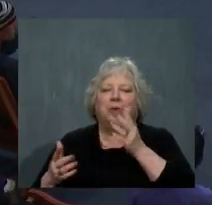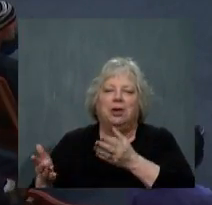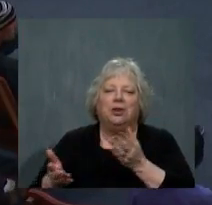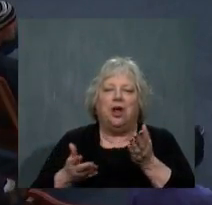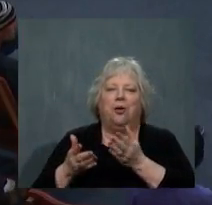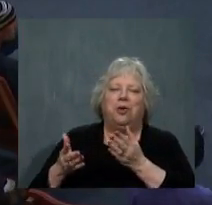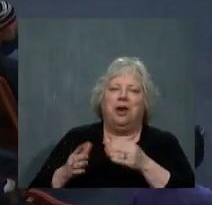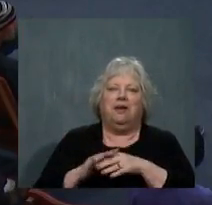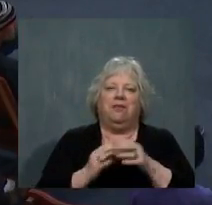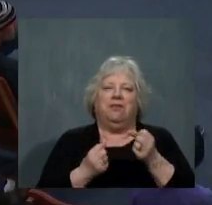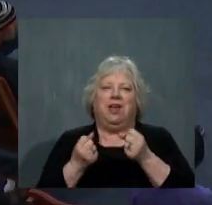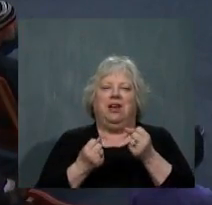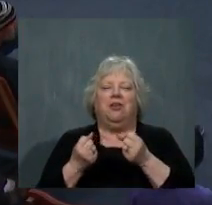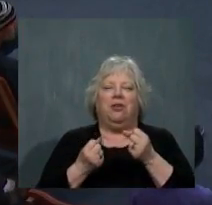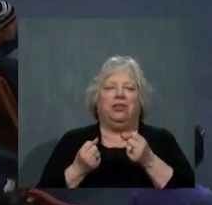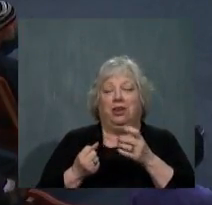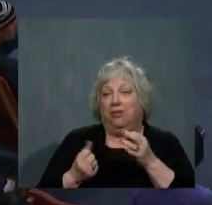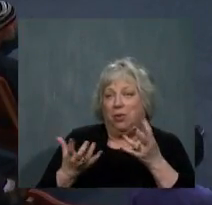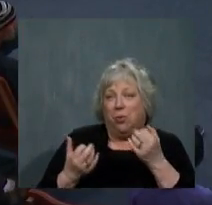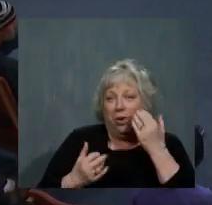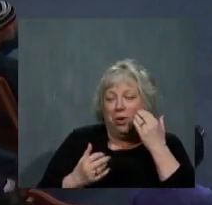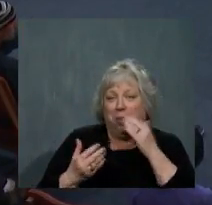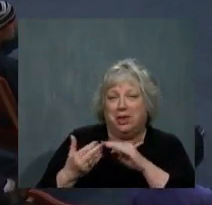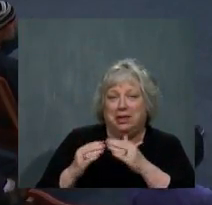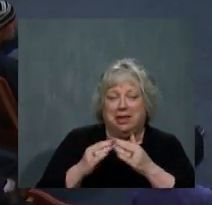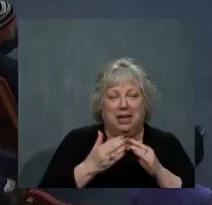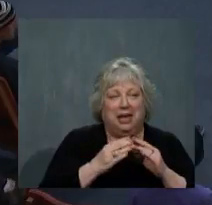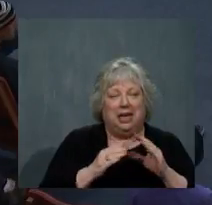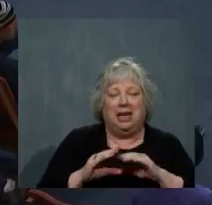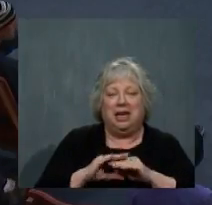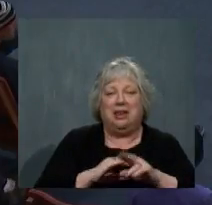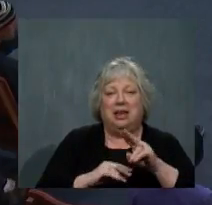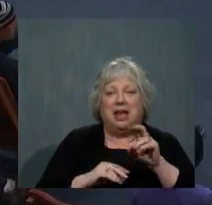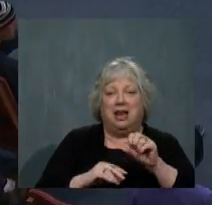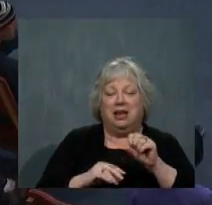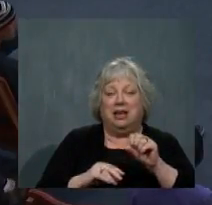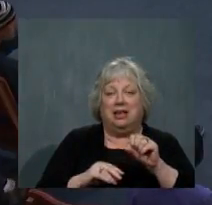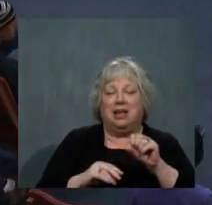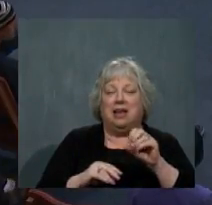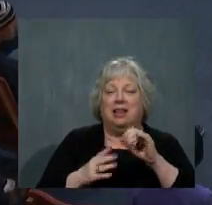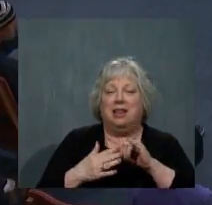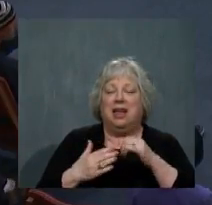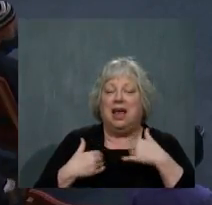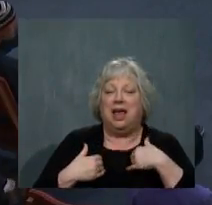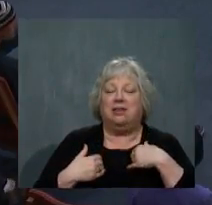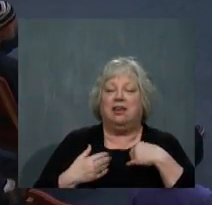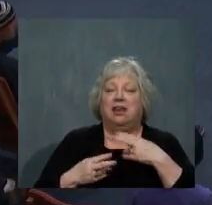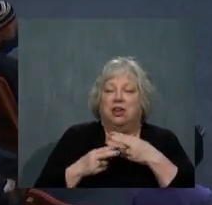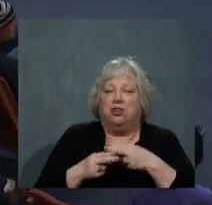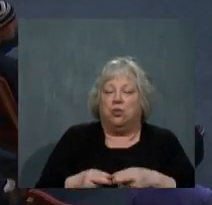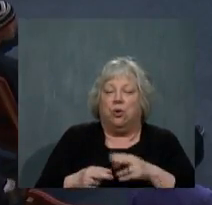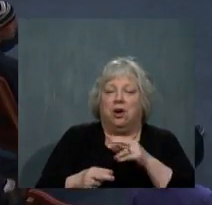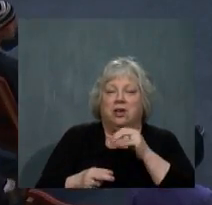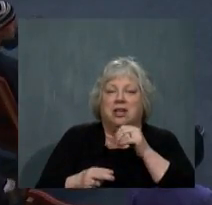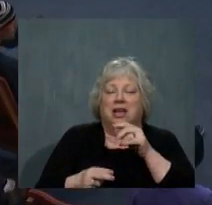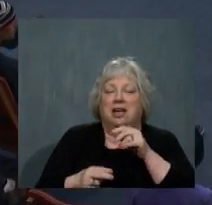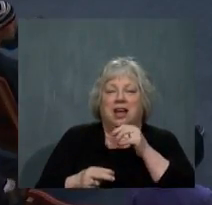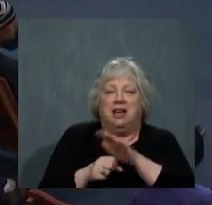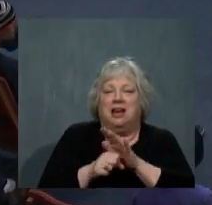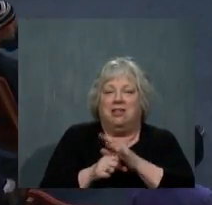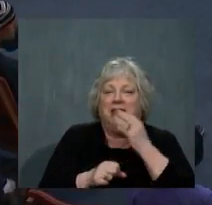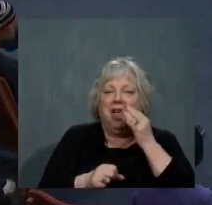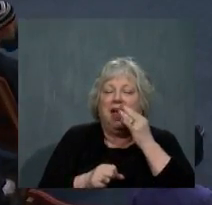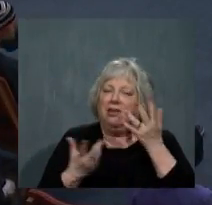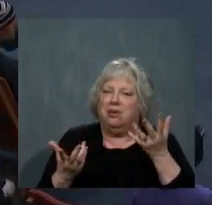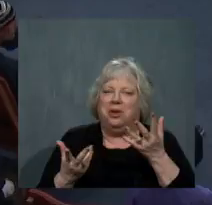vehicles, and we send them to, if you want to know the city in the United States that has a shortage of cats, it's Dallas. We send cats from Little Rock to